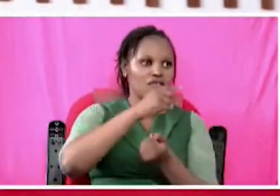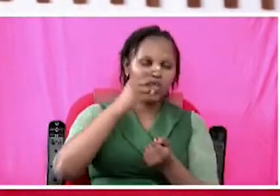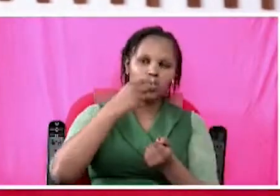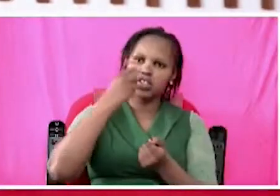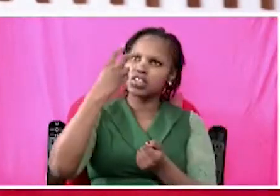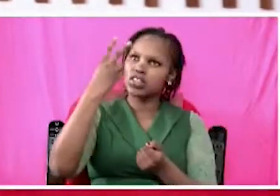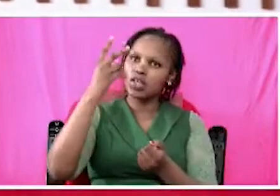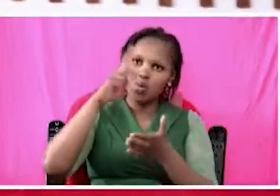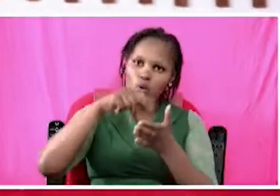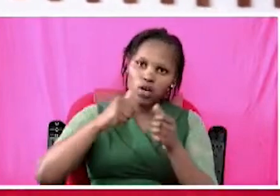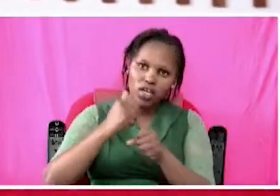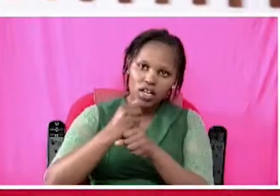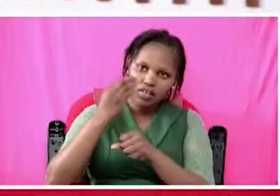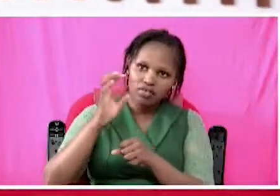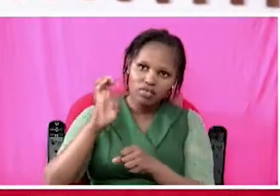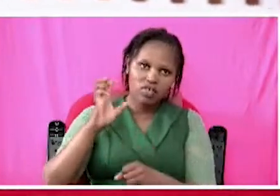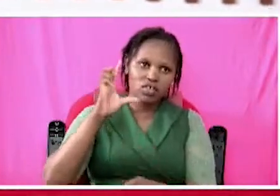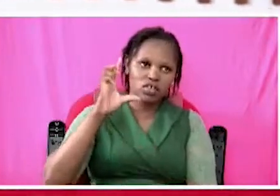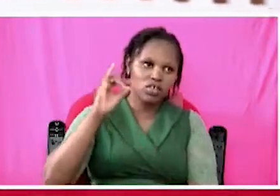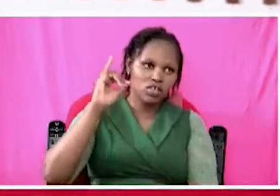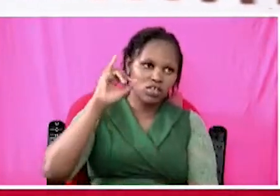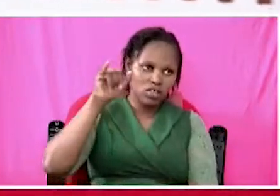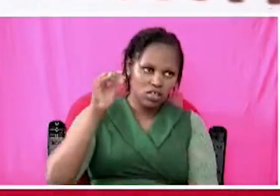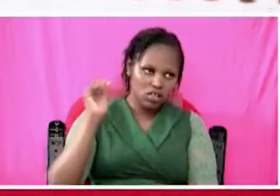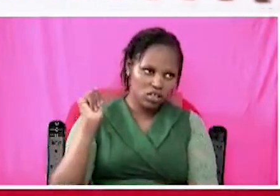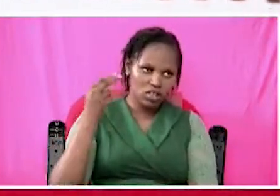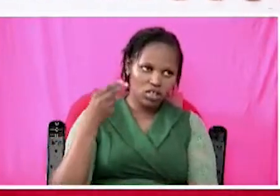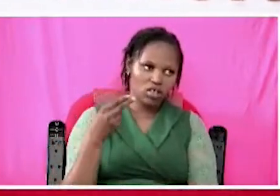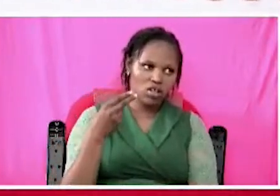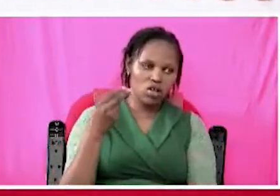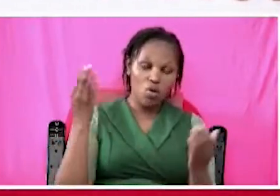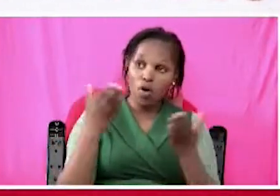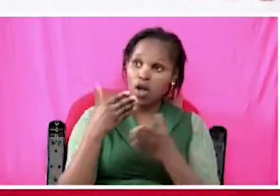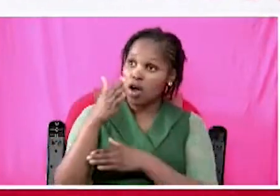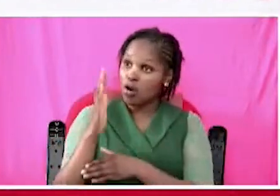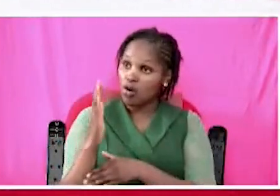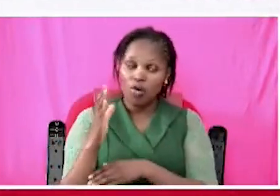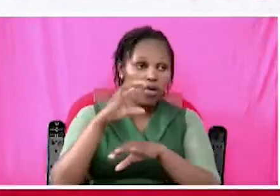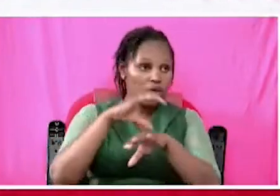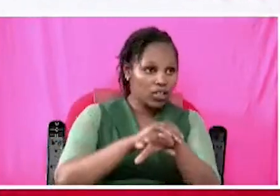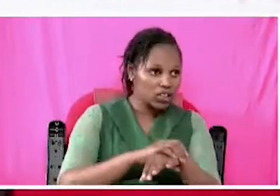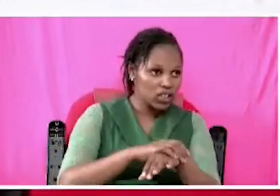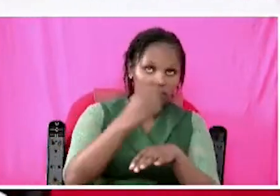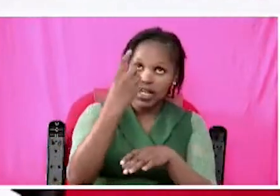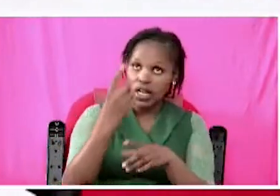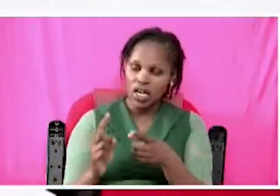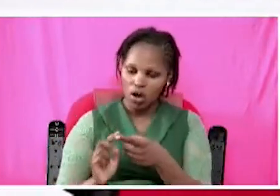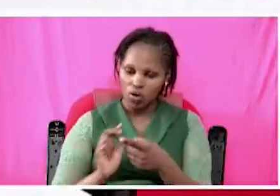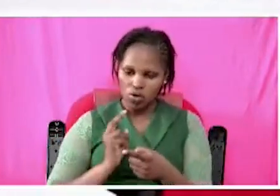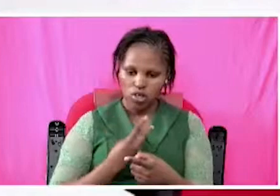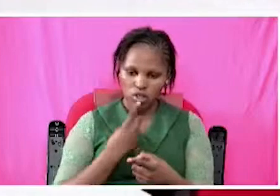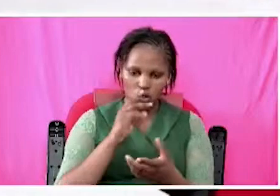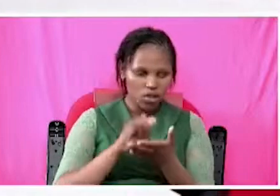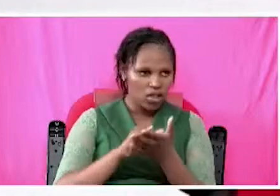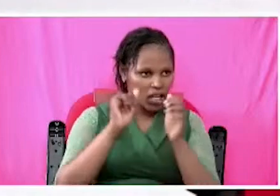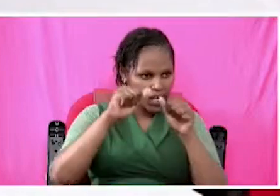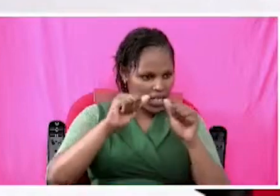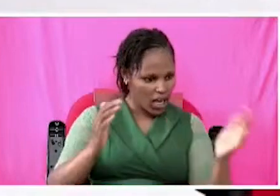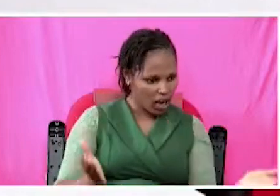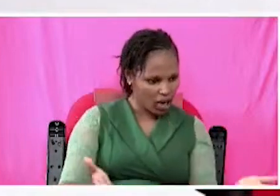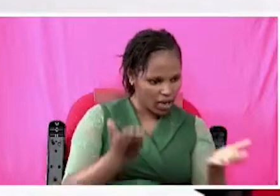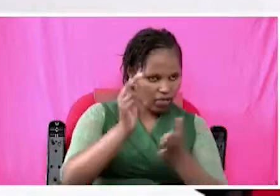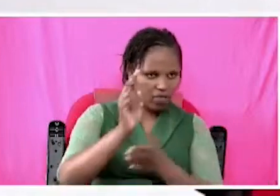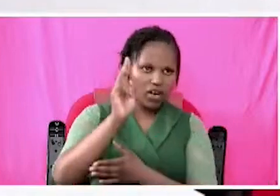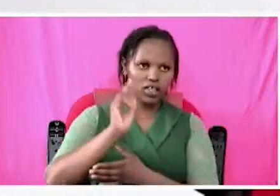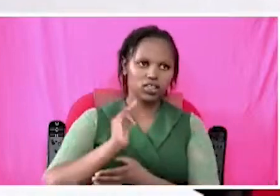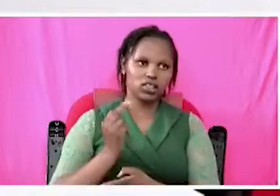does for Elijah. This is repeated in scripture in many places, where God reaches down to us so that he can lift us up, he can